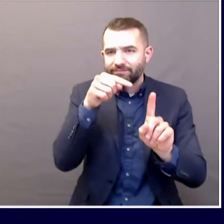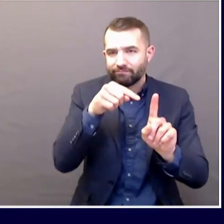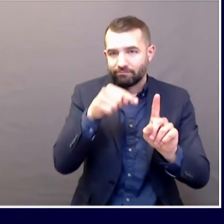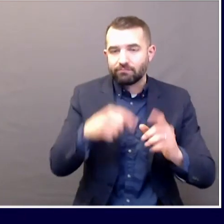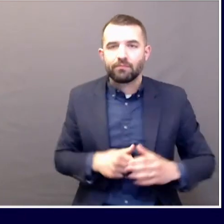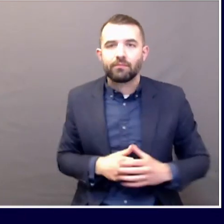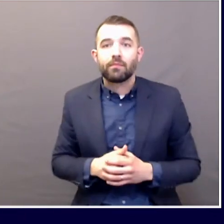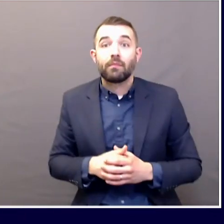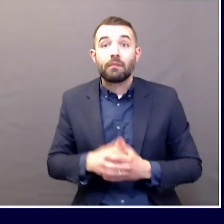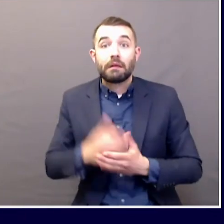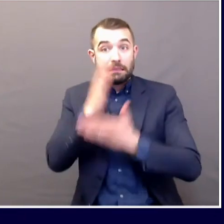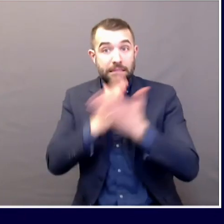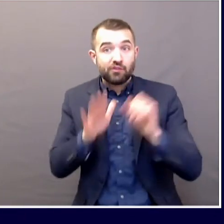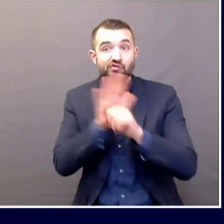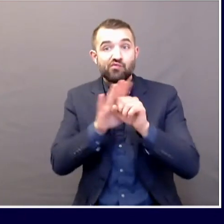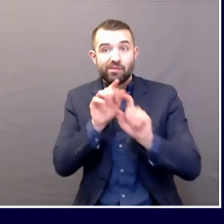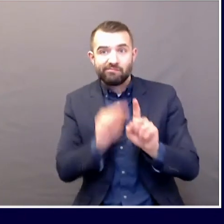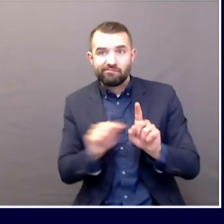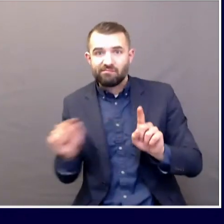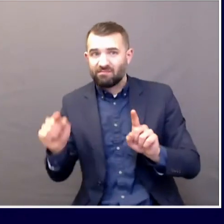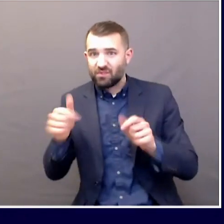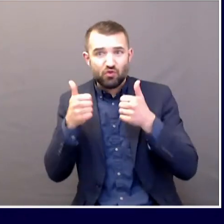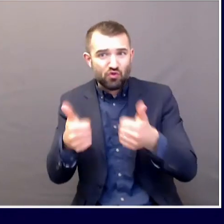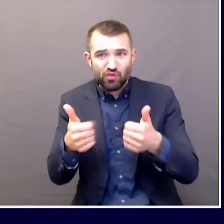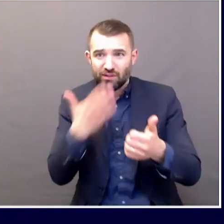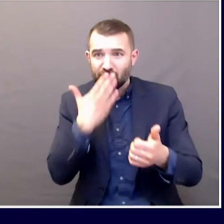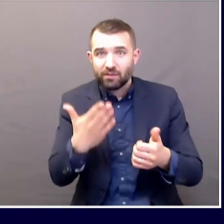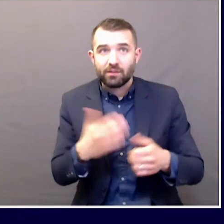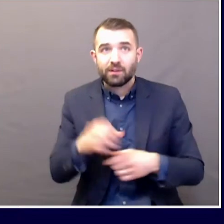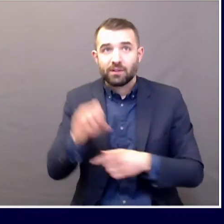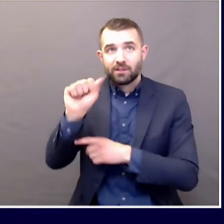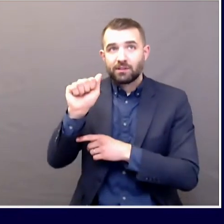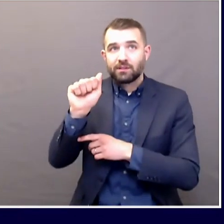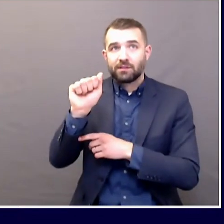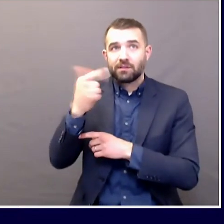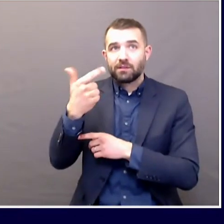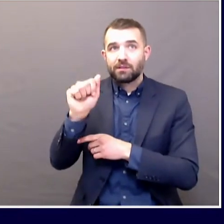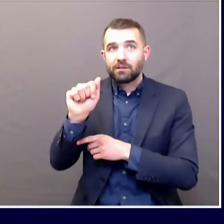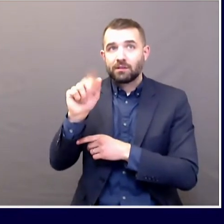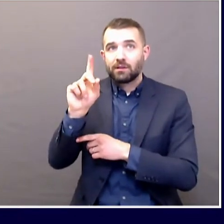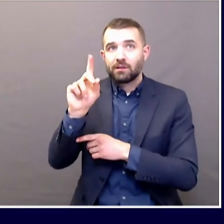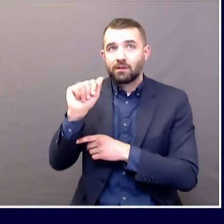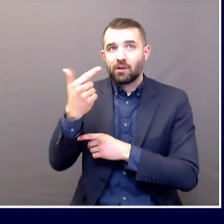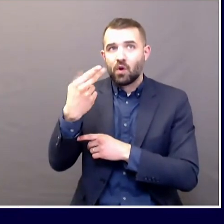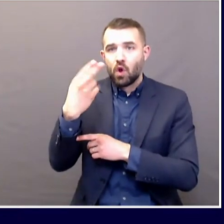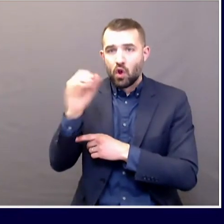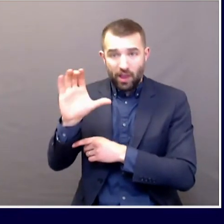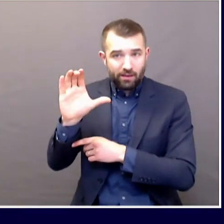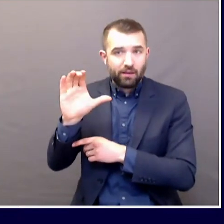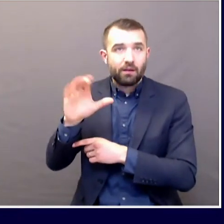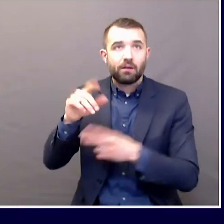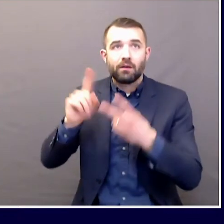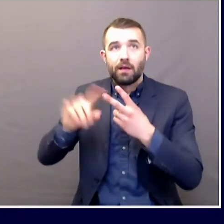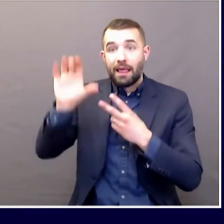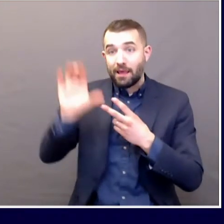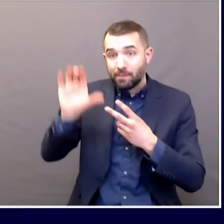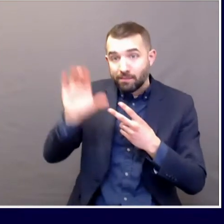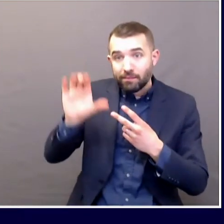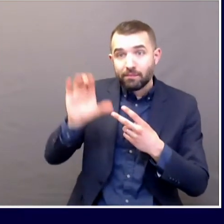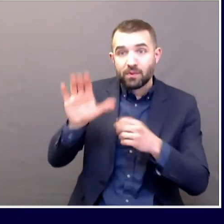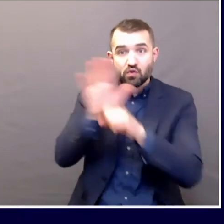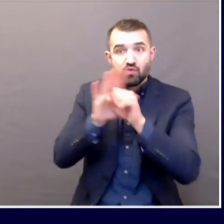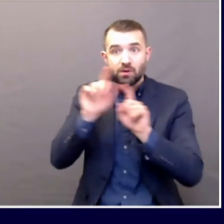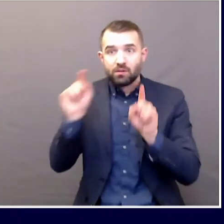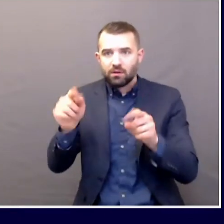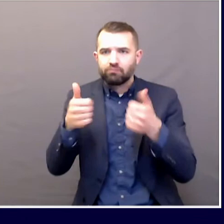doing quite well. For example, Saginaw, Cumberland County. But there are other counties where we are focusing the efforts, which I'll talk about